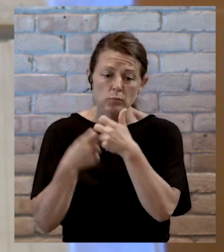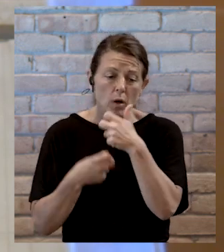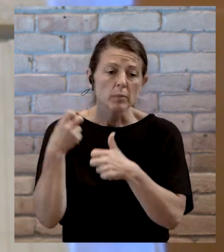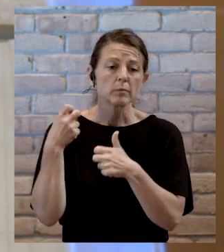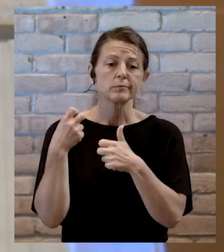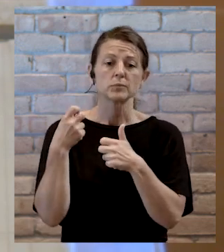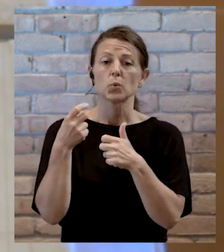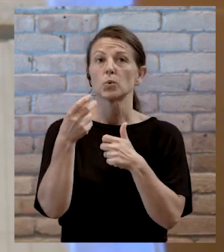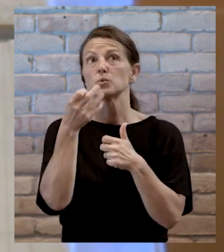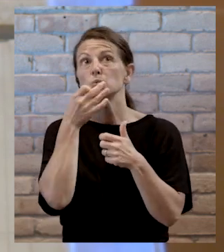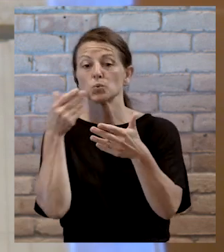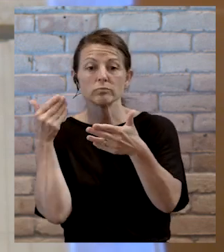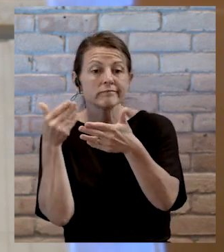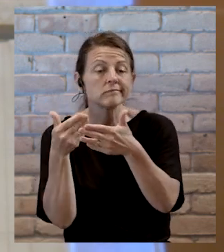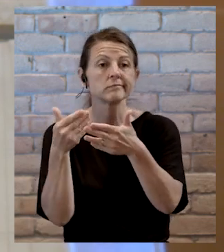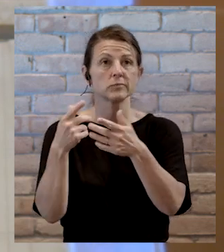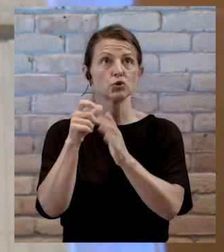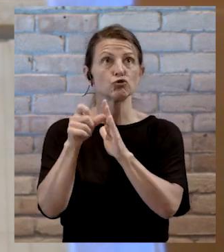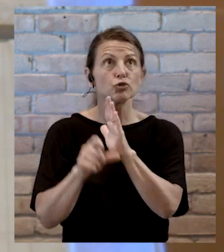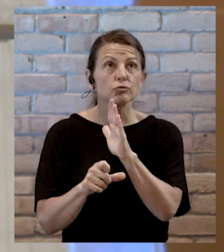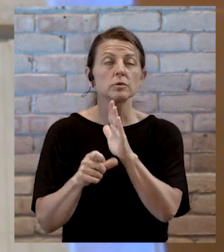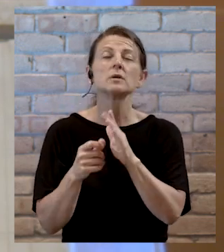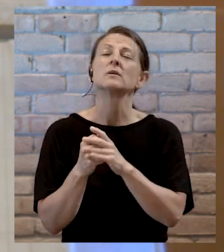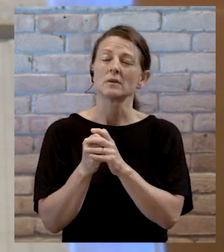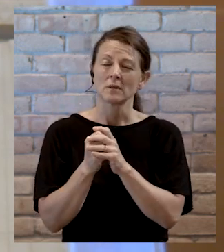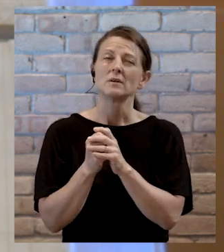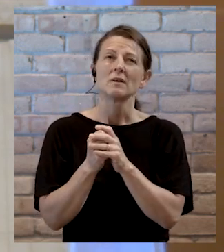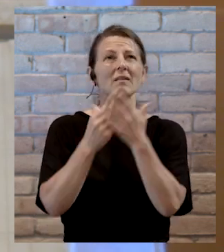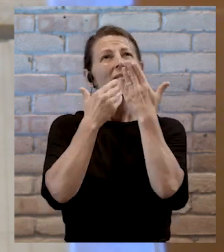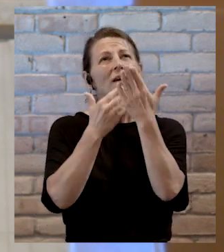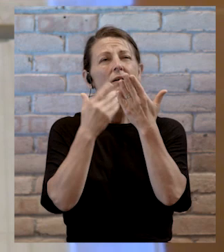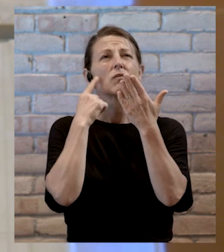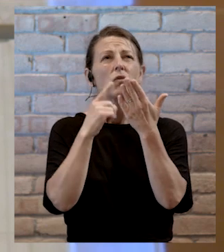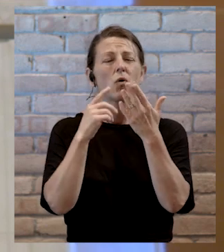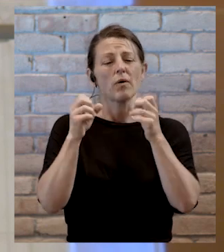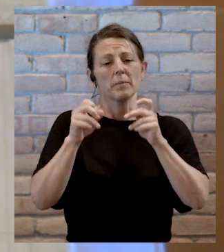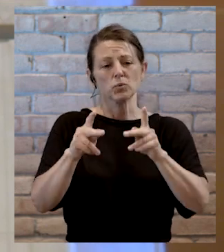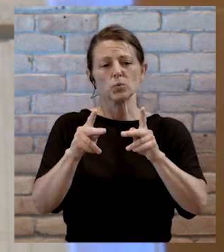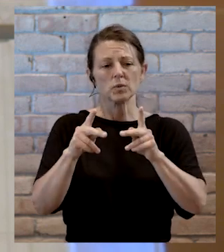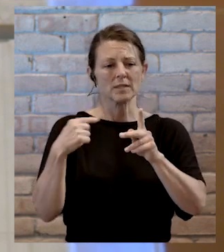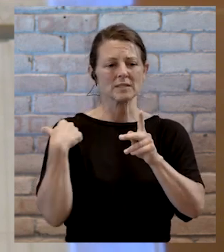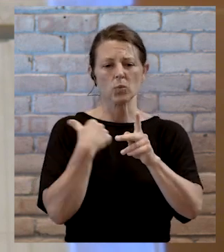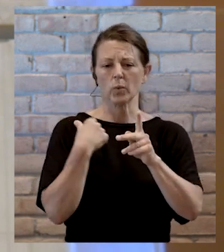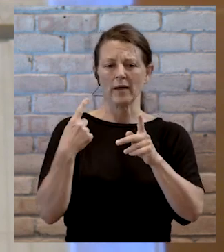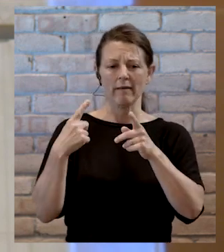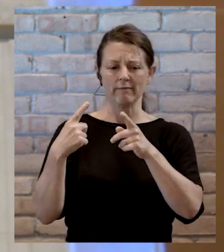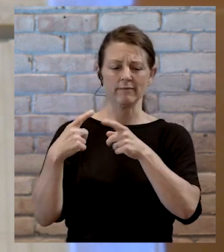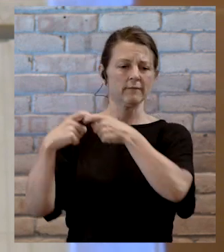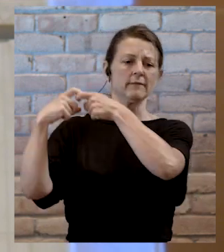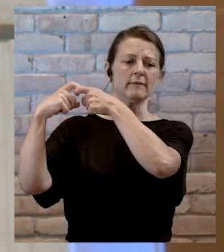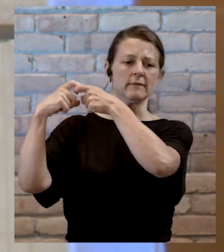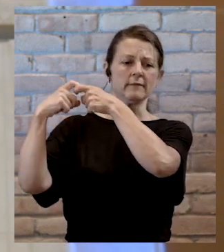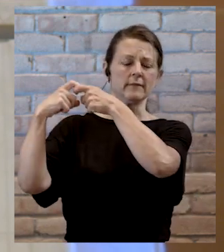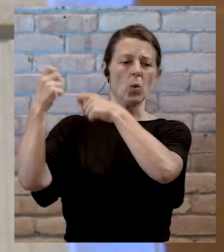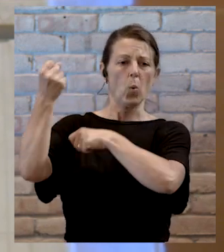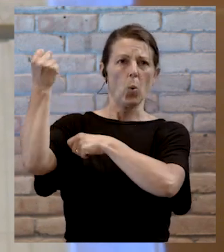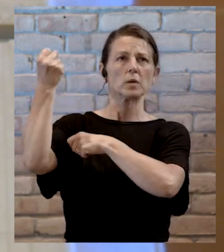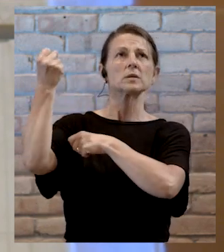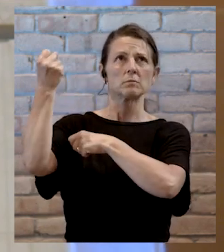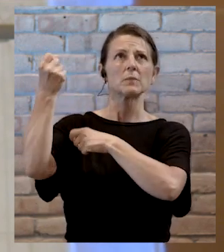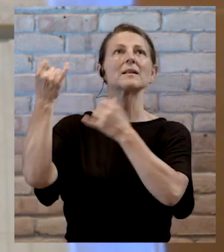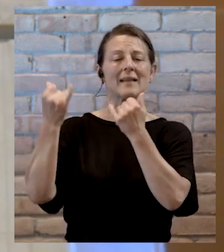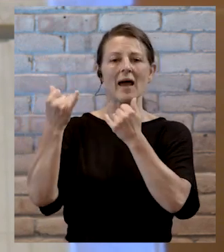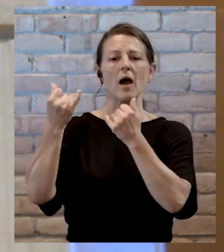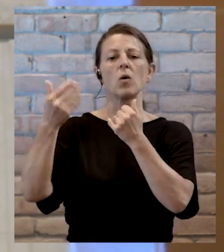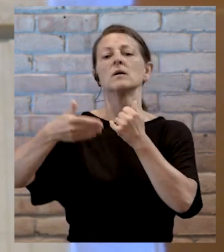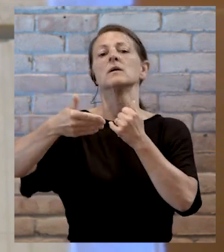weeks. We thank you, Lord, for these opportunities that have been put on hold that now are taking place, and we pray